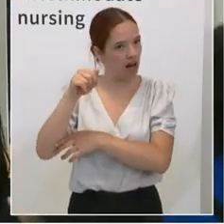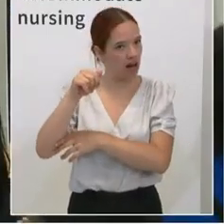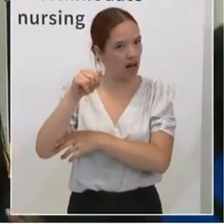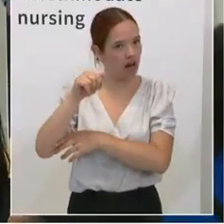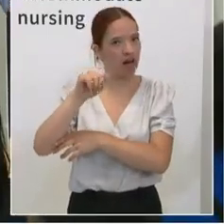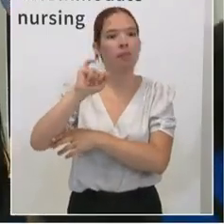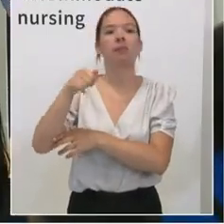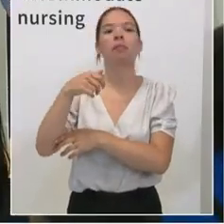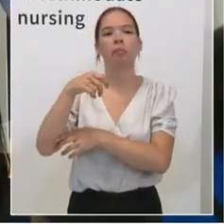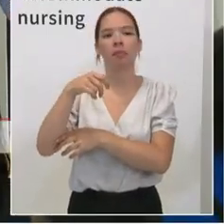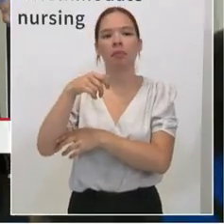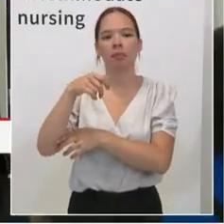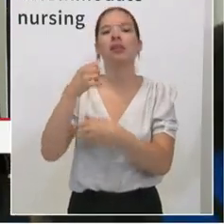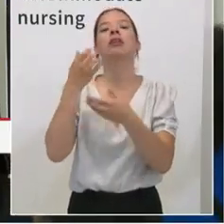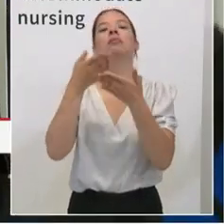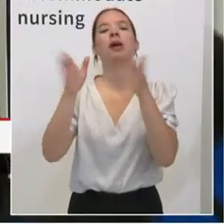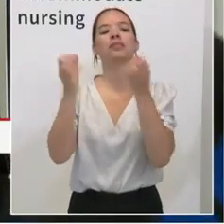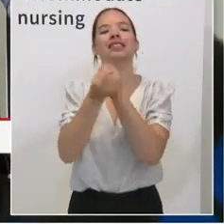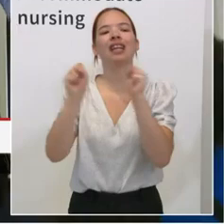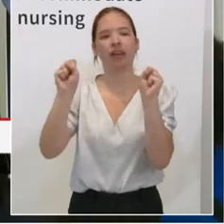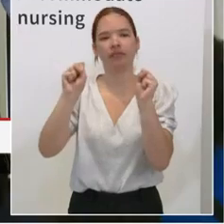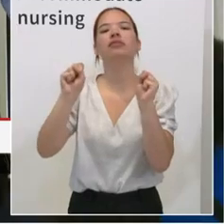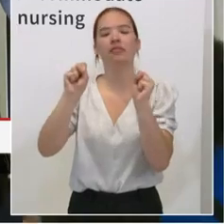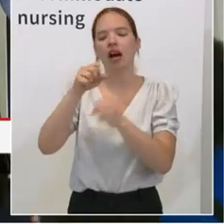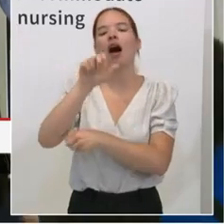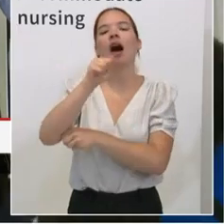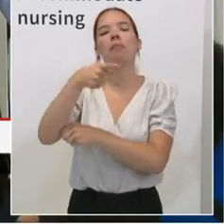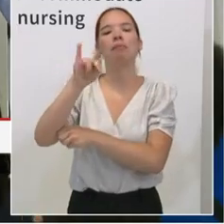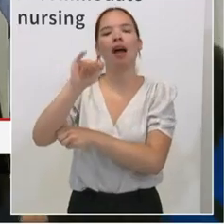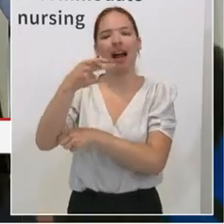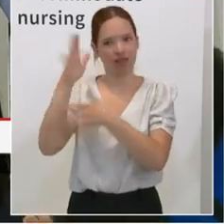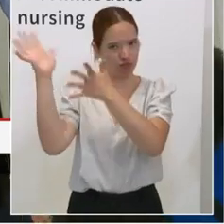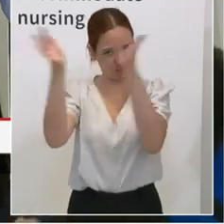Chris Rodriguez, the Director of HCMA.